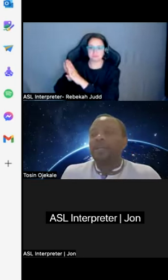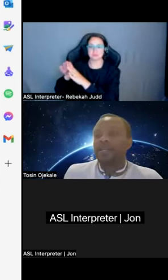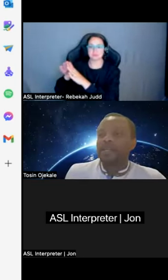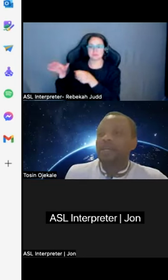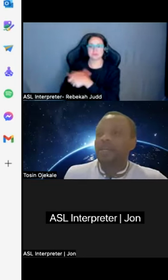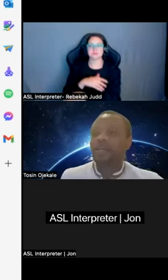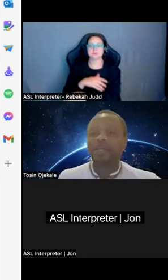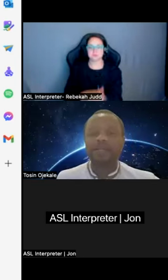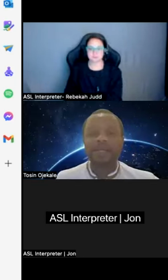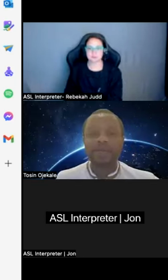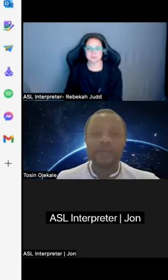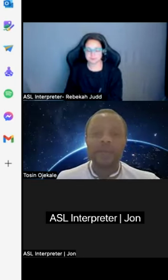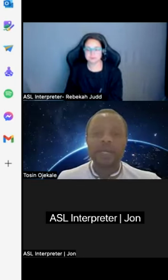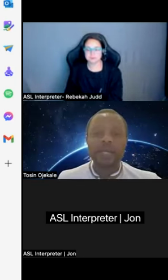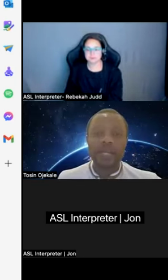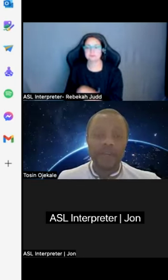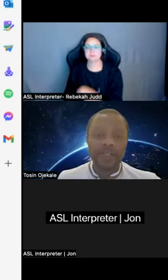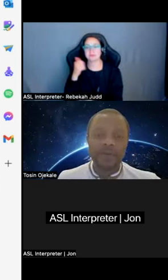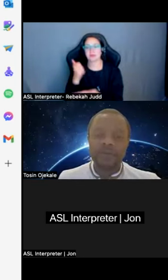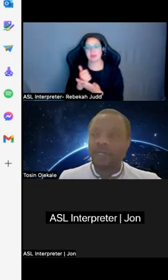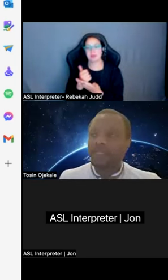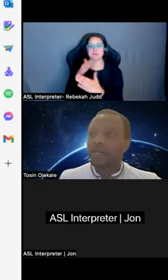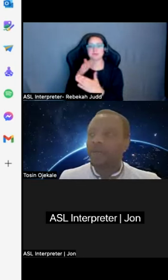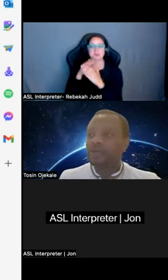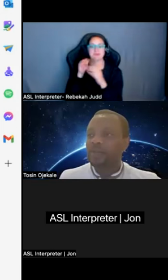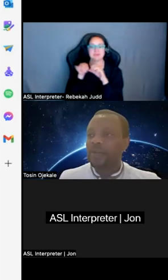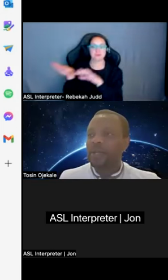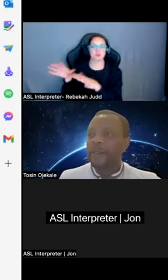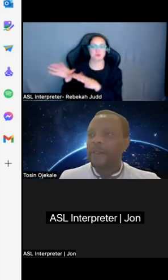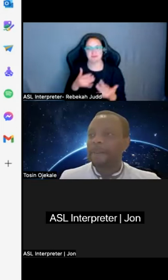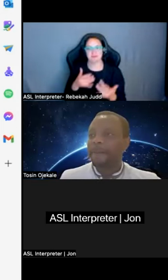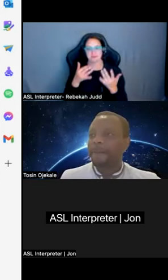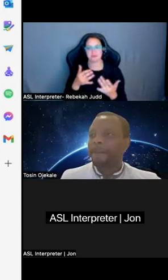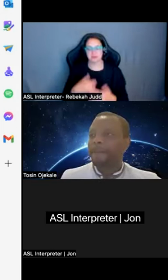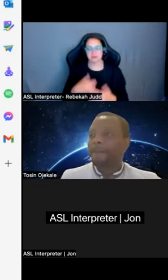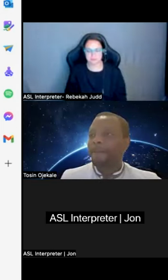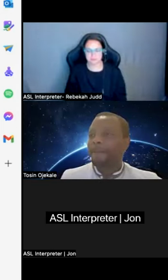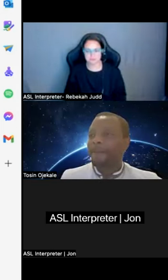in the in the event of outbreak.